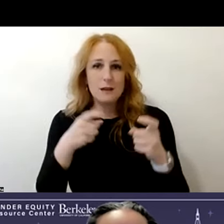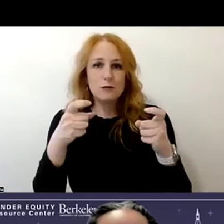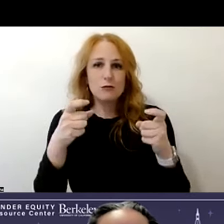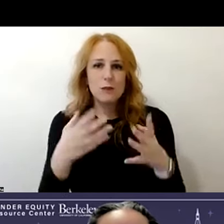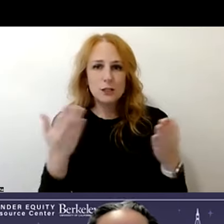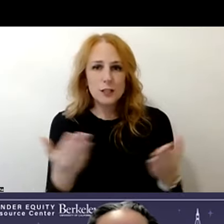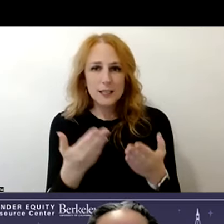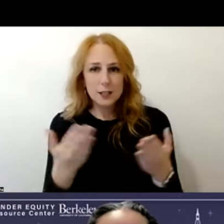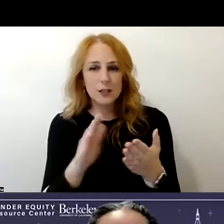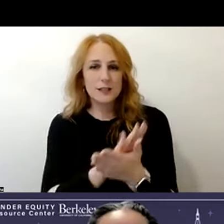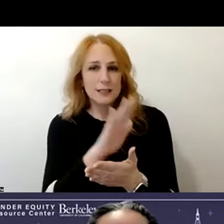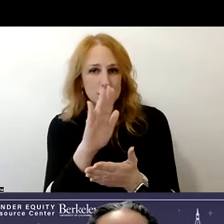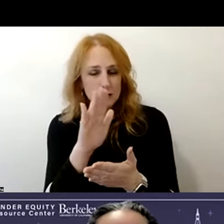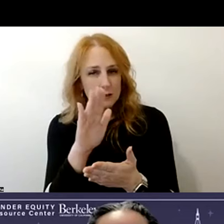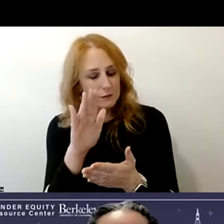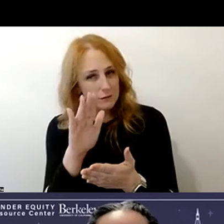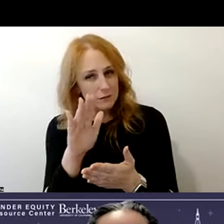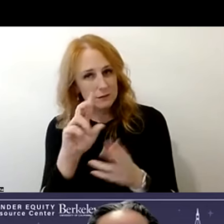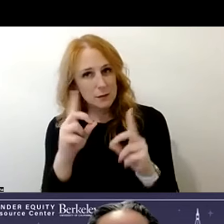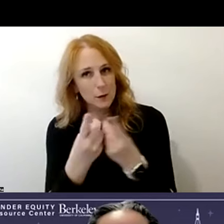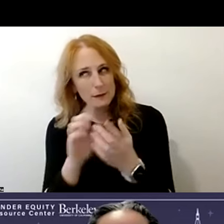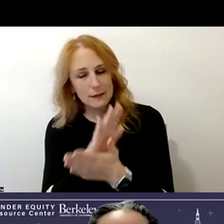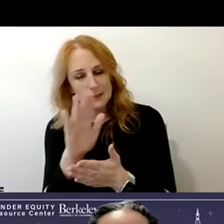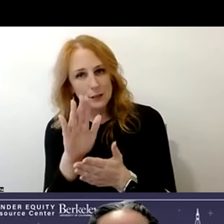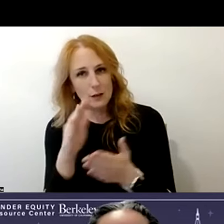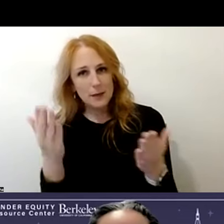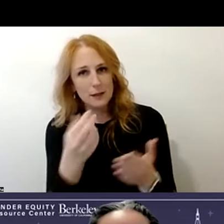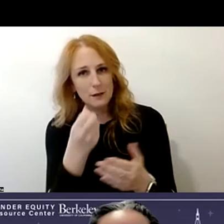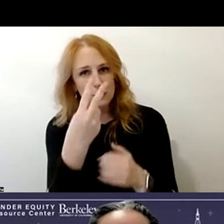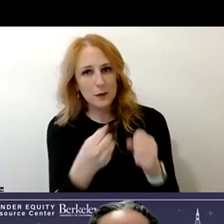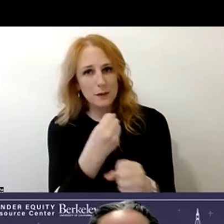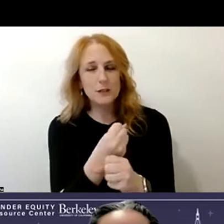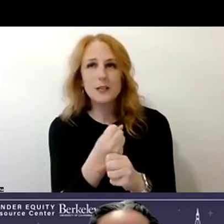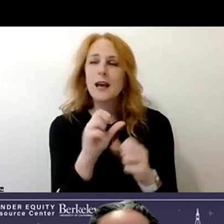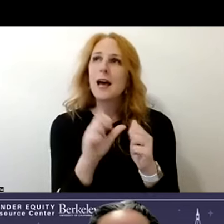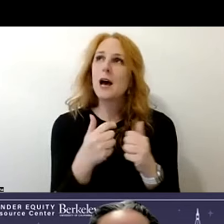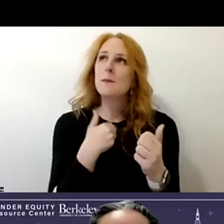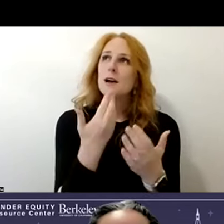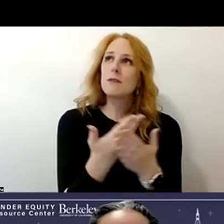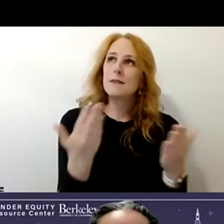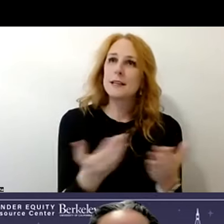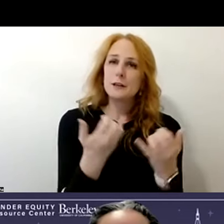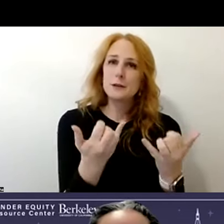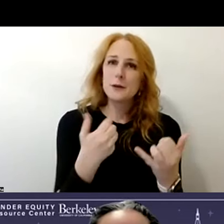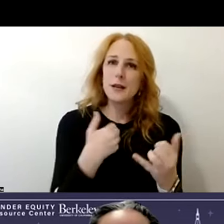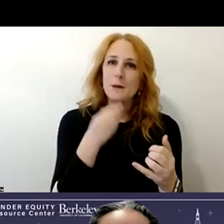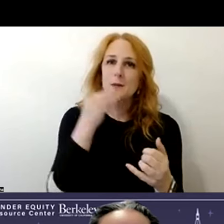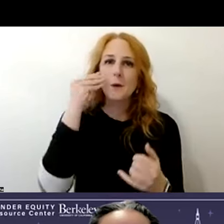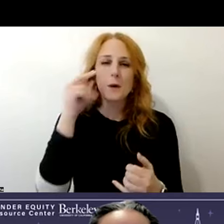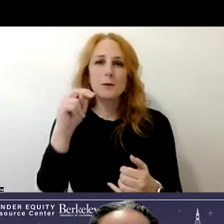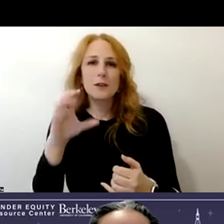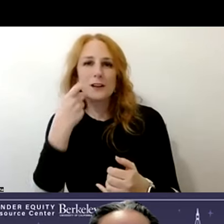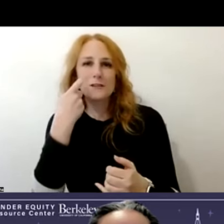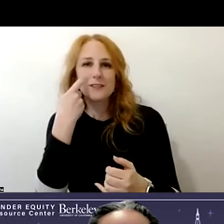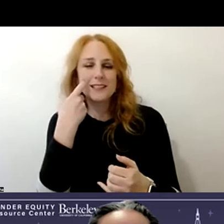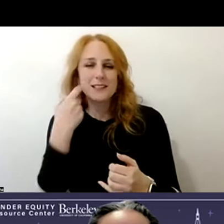been on campus for 12 years. And so how am I arriving today? Well, you know, I was home in North Carolina recently, so I